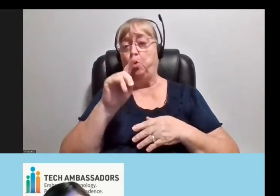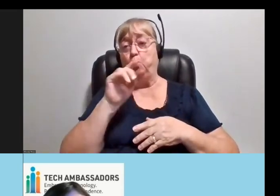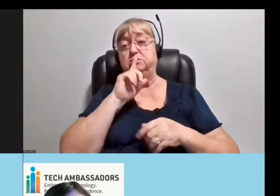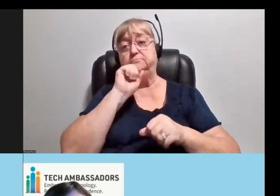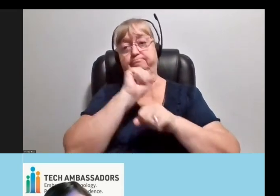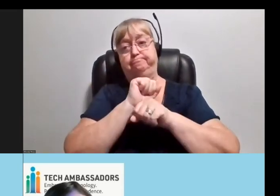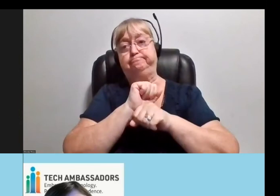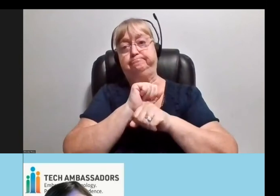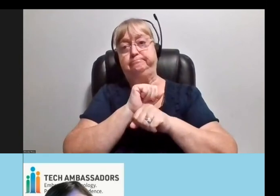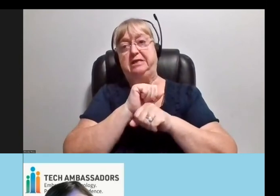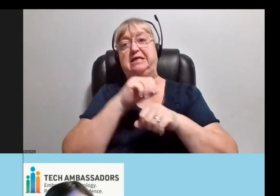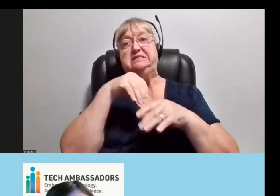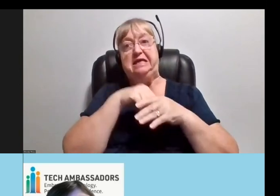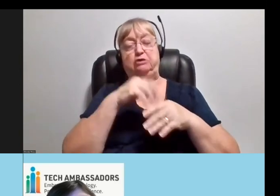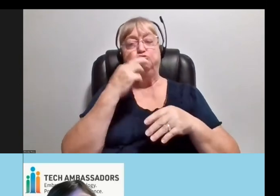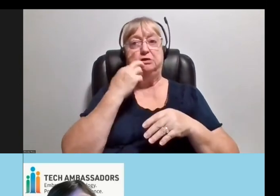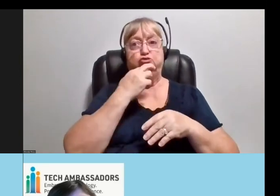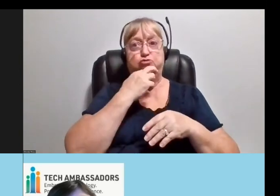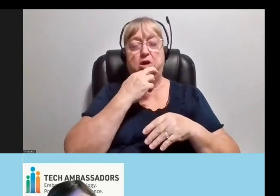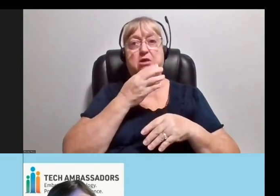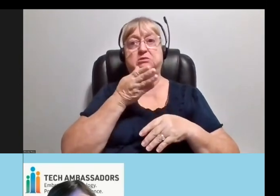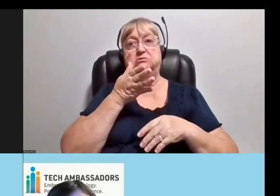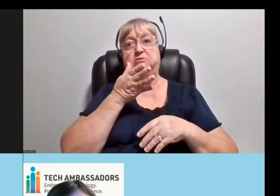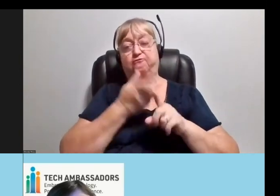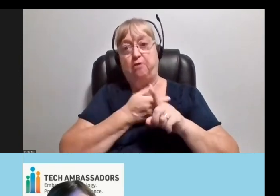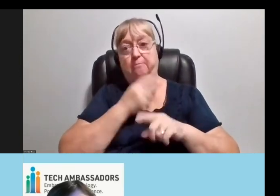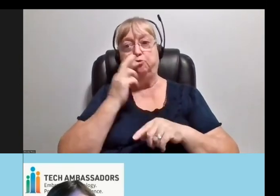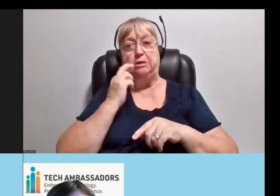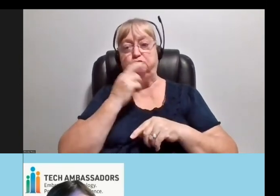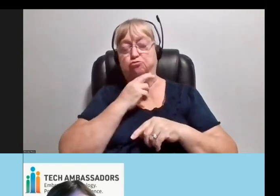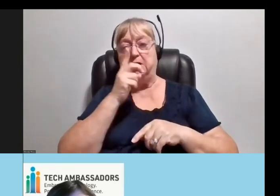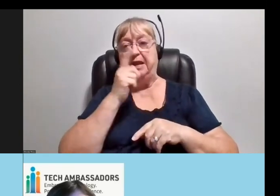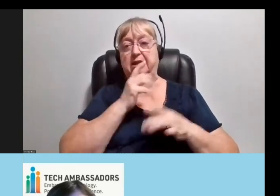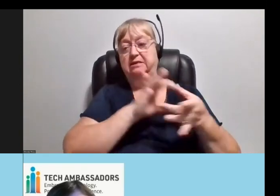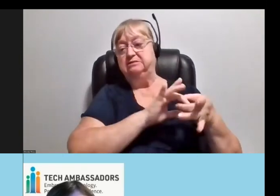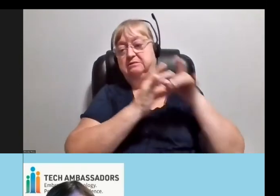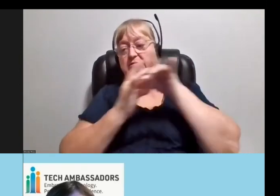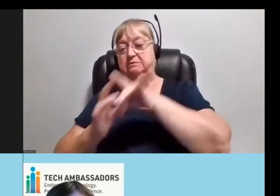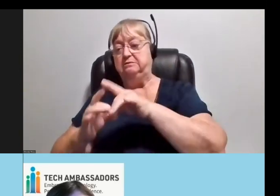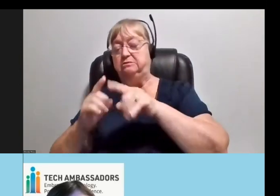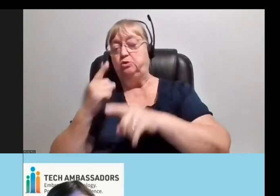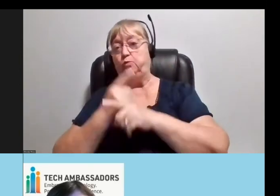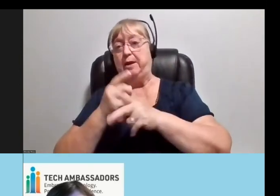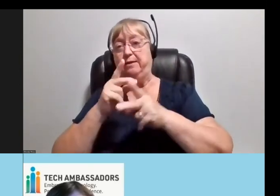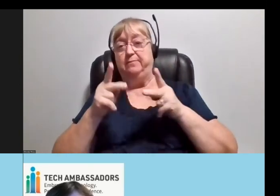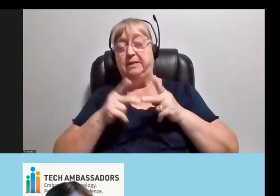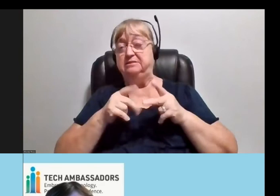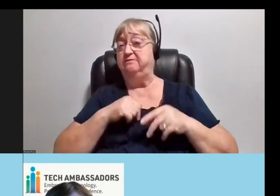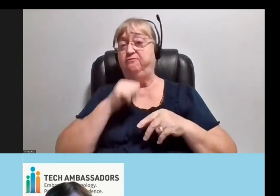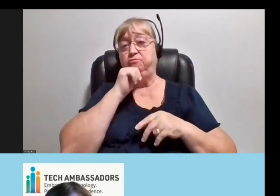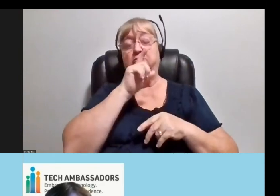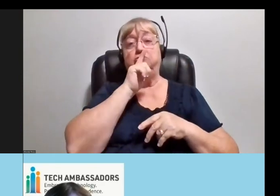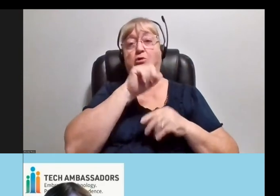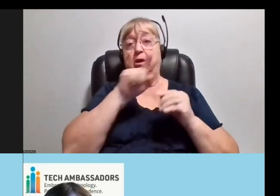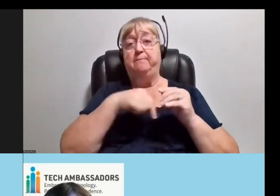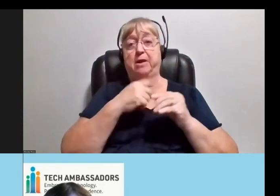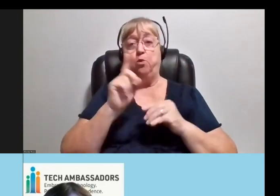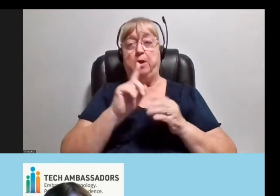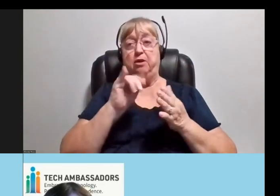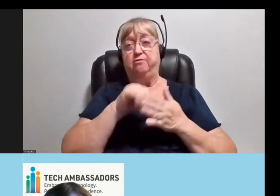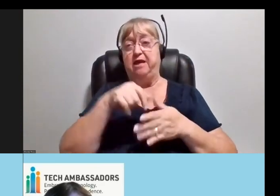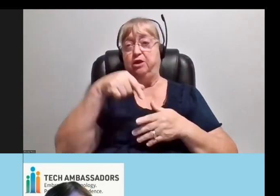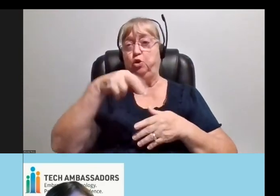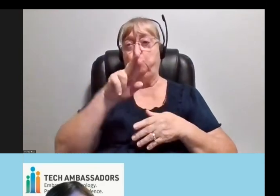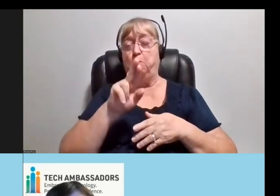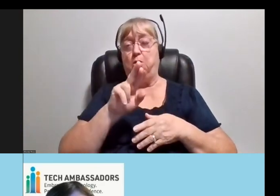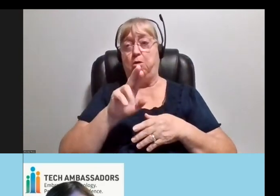and placed there by the restaurant and directing you to the right place. If you're not sure about where the QR code